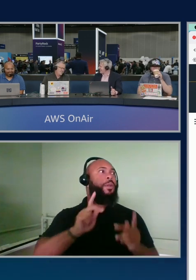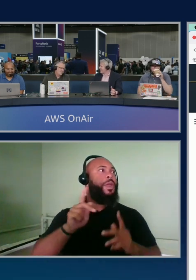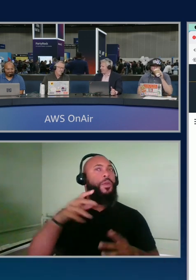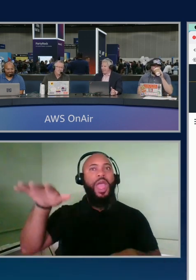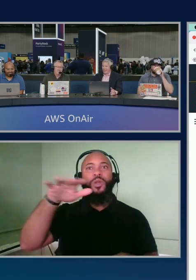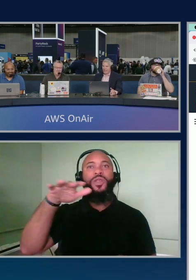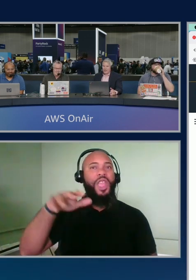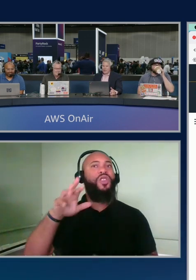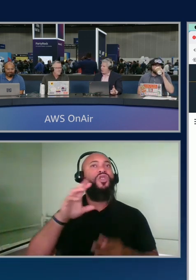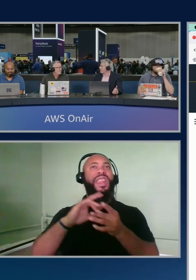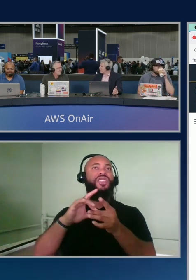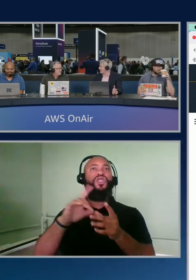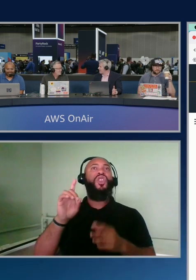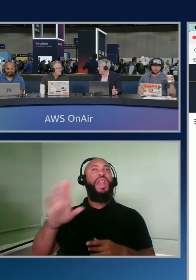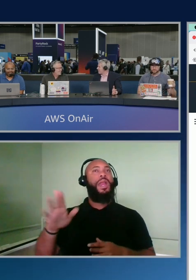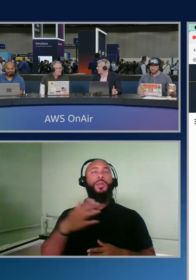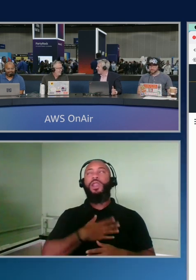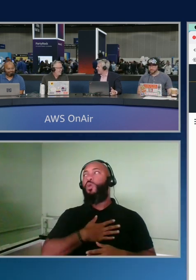They're still a thing.